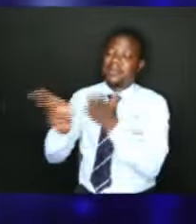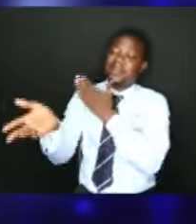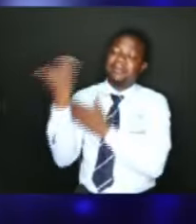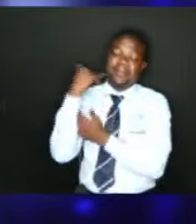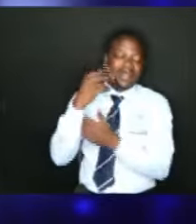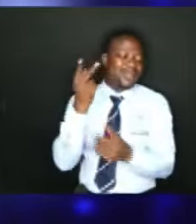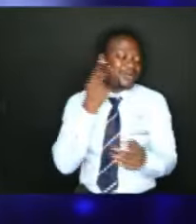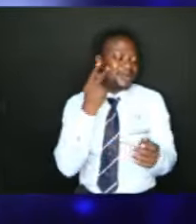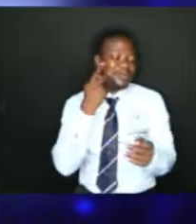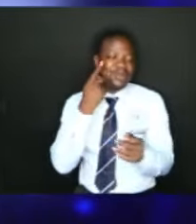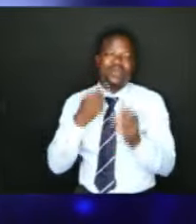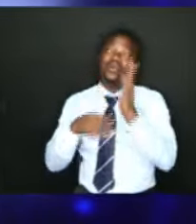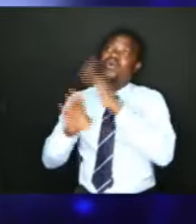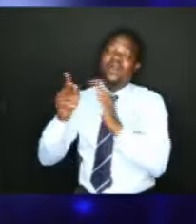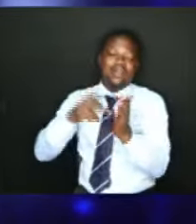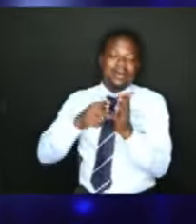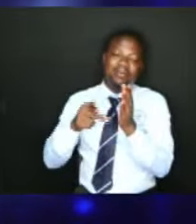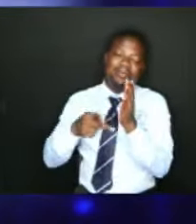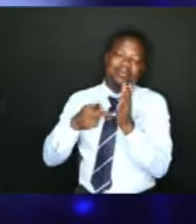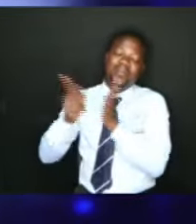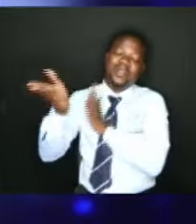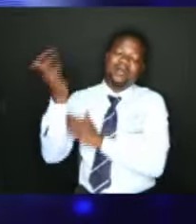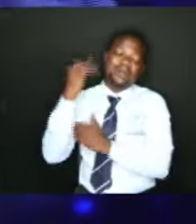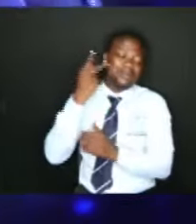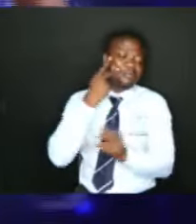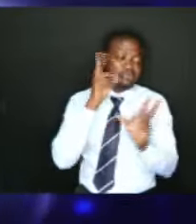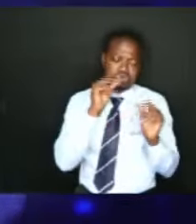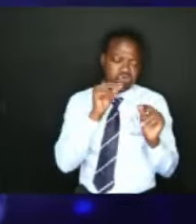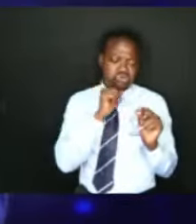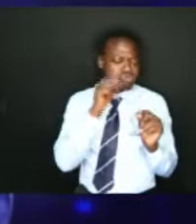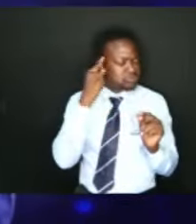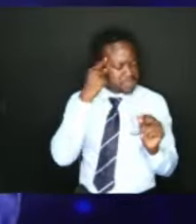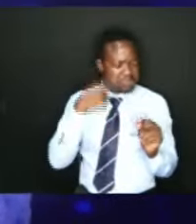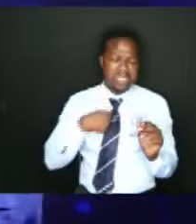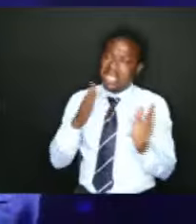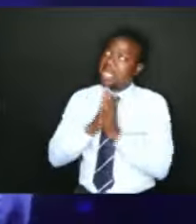penny. And yes, I asked God for him.